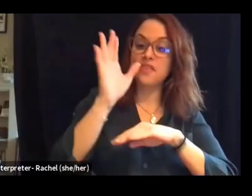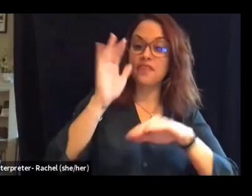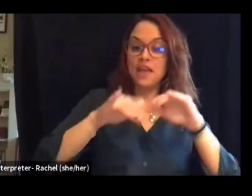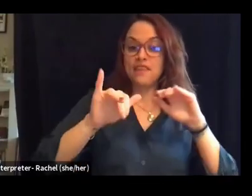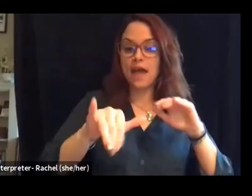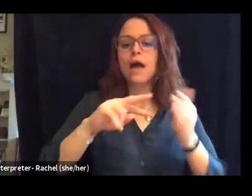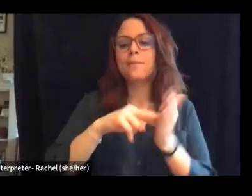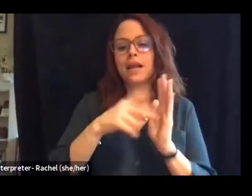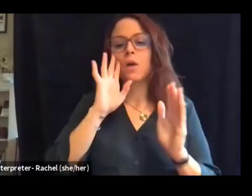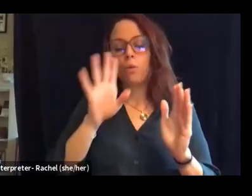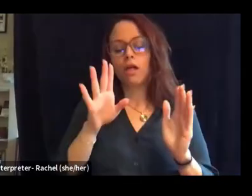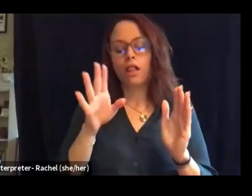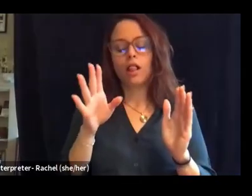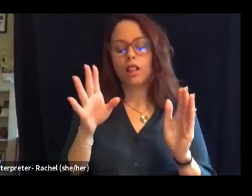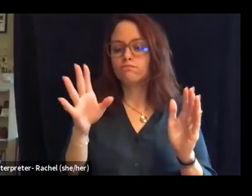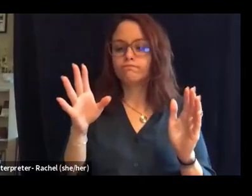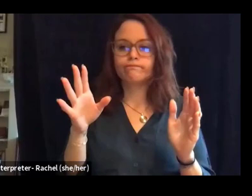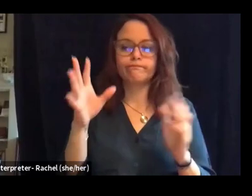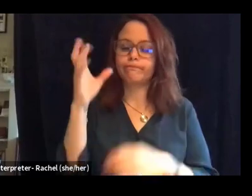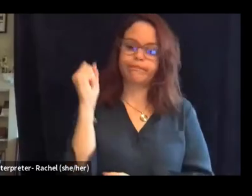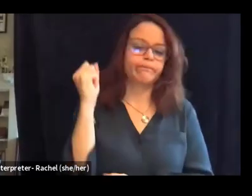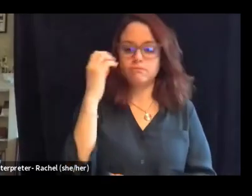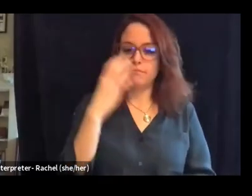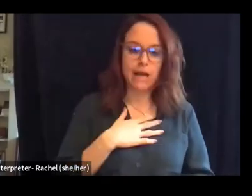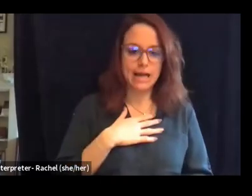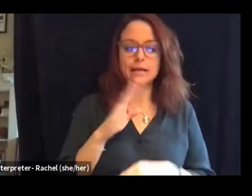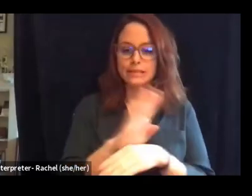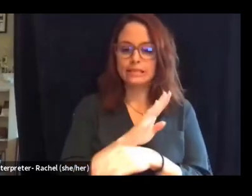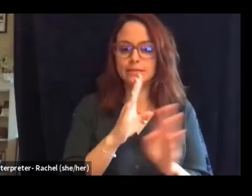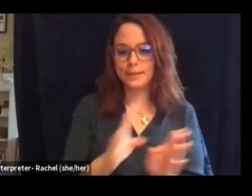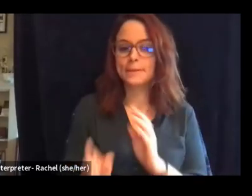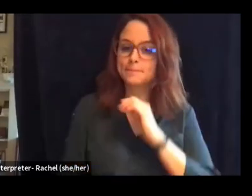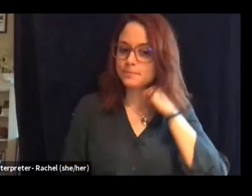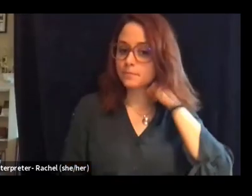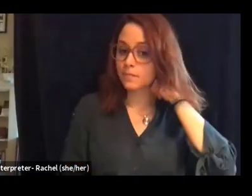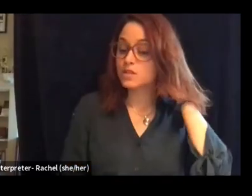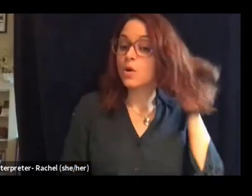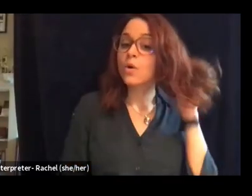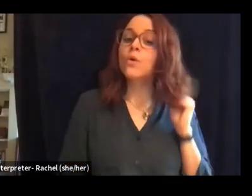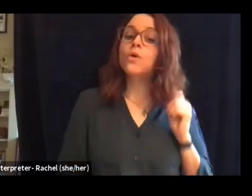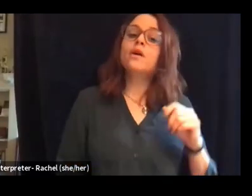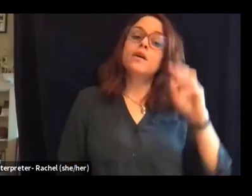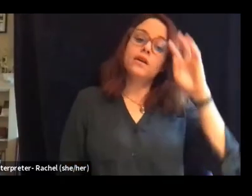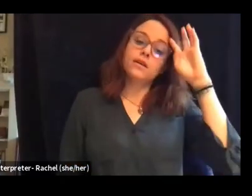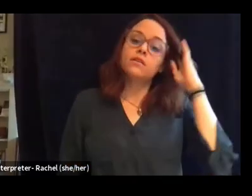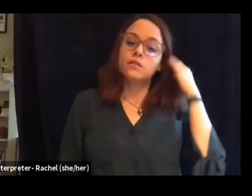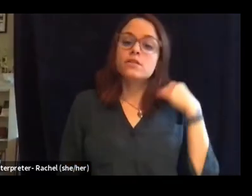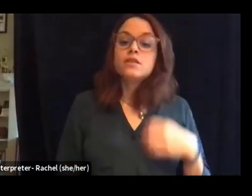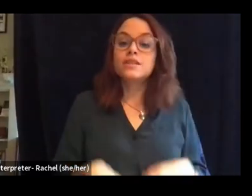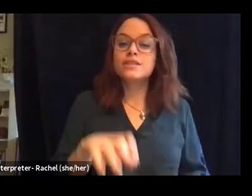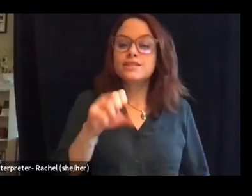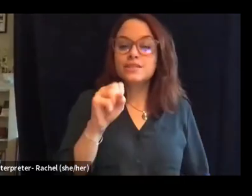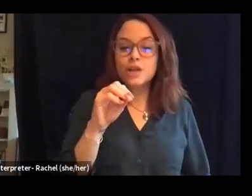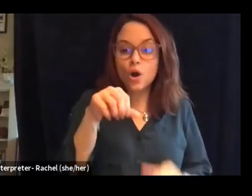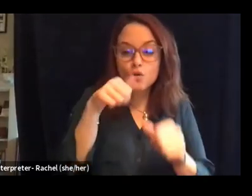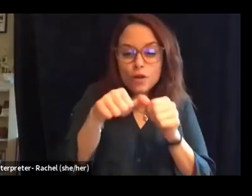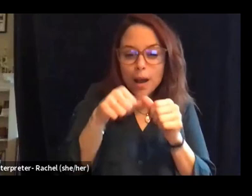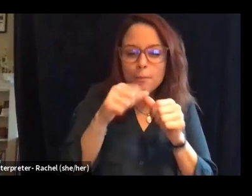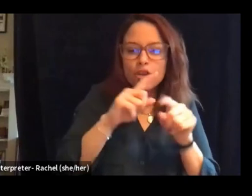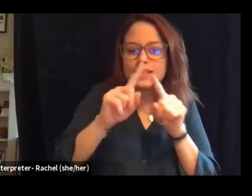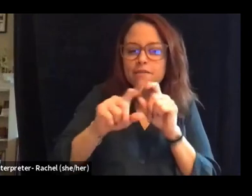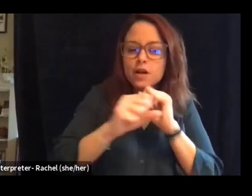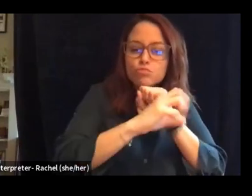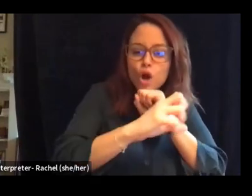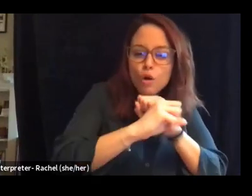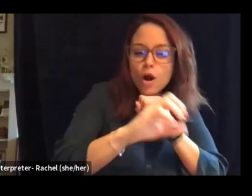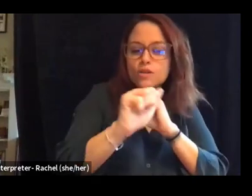I still need to get 500 customers to come from marketing activity, like my sorbet Facebook promo,